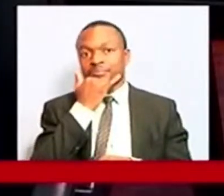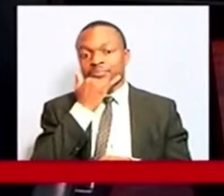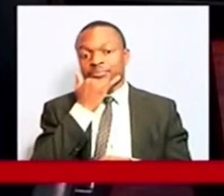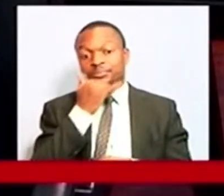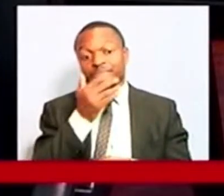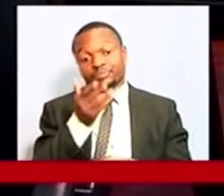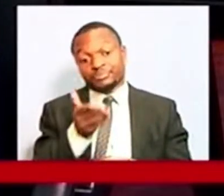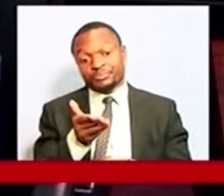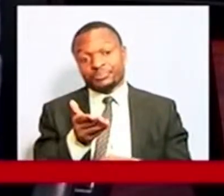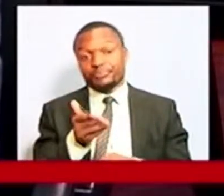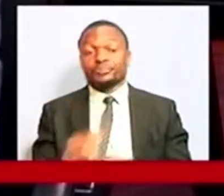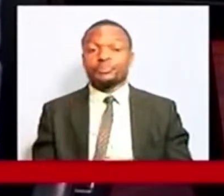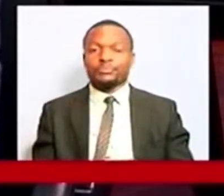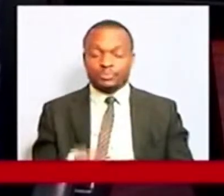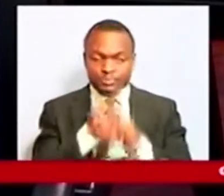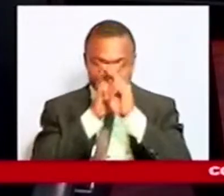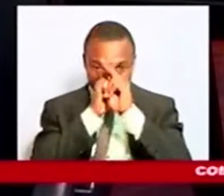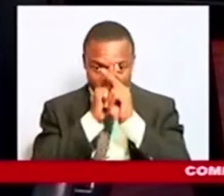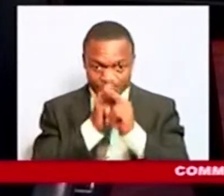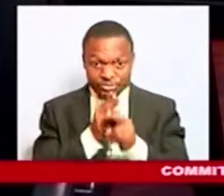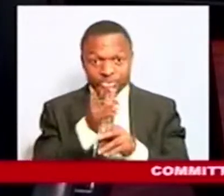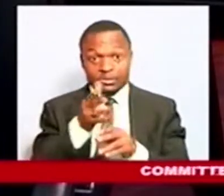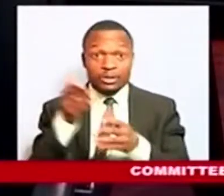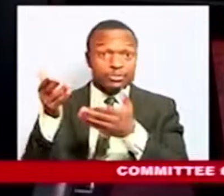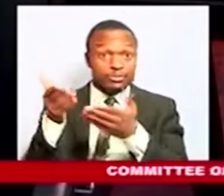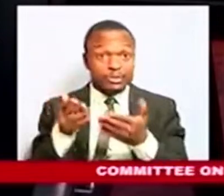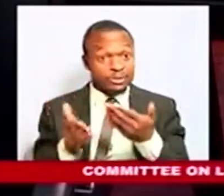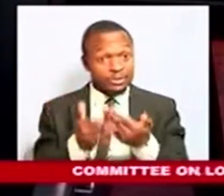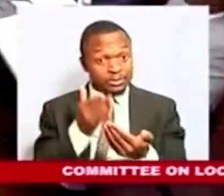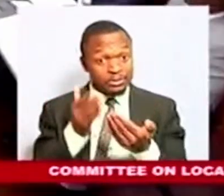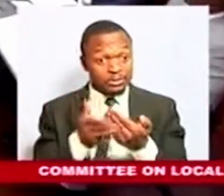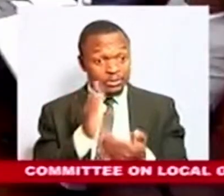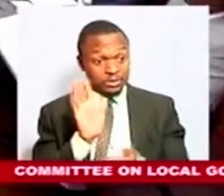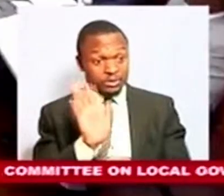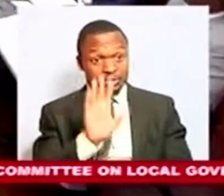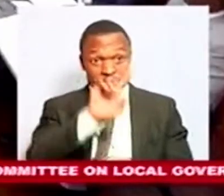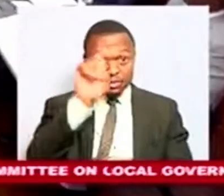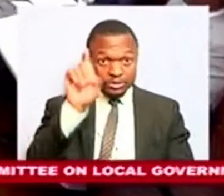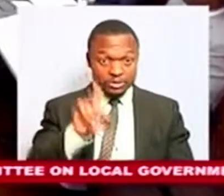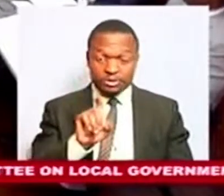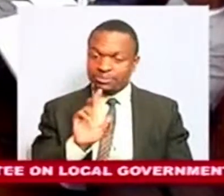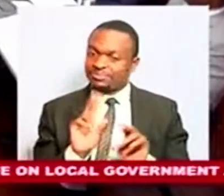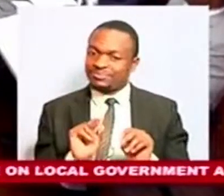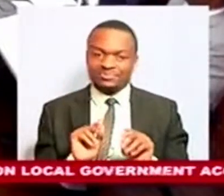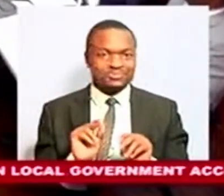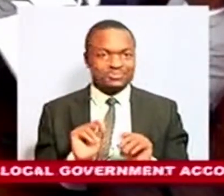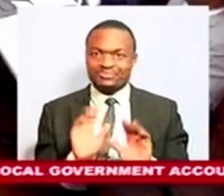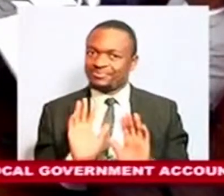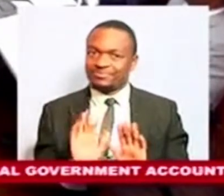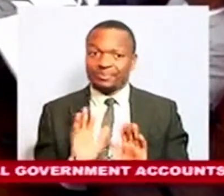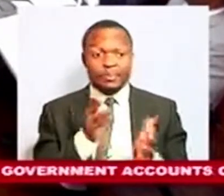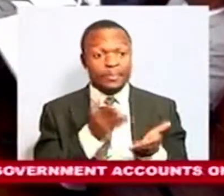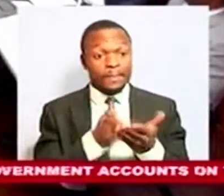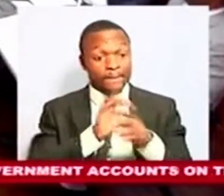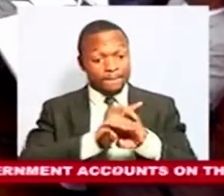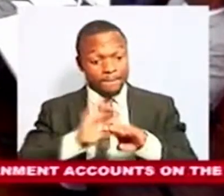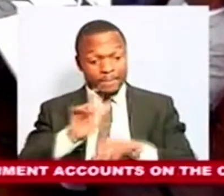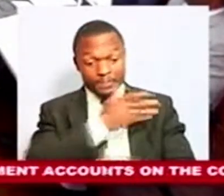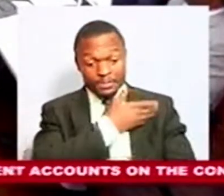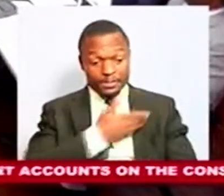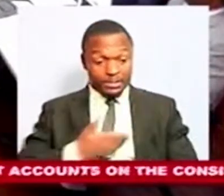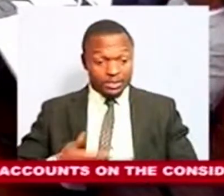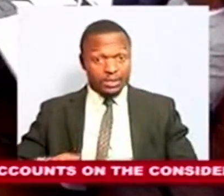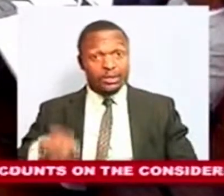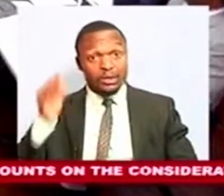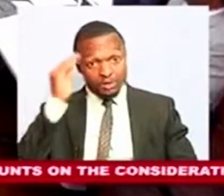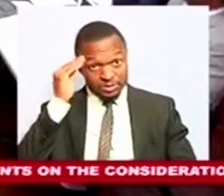observation. Honorable, does that bring comfort to your question? No, it doesn't, because this is a lack of seriousness. Do you know the